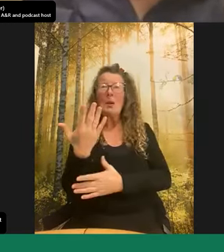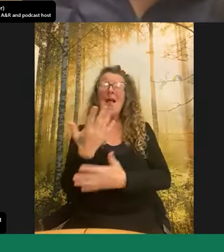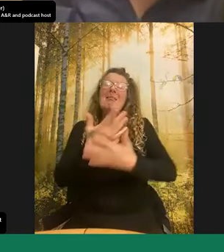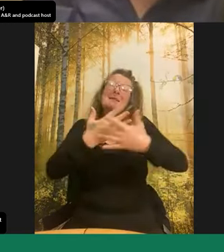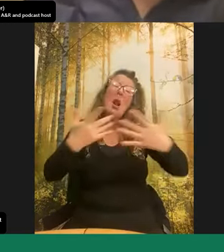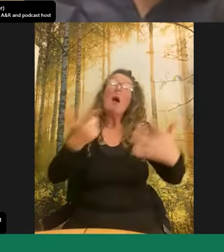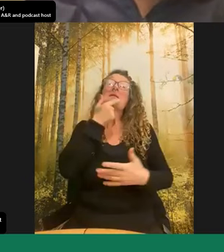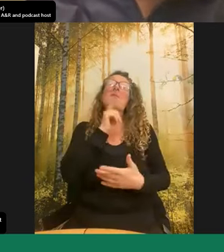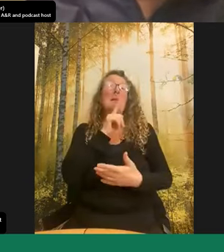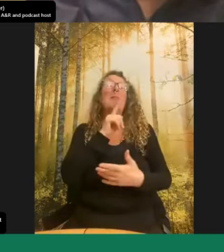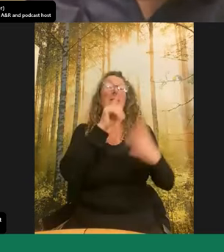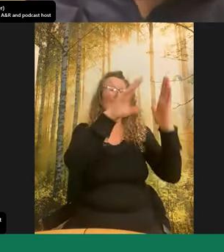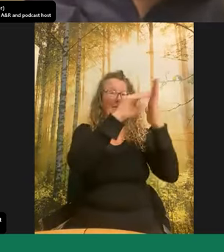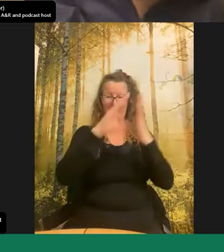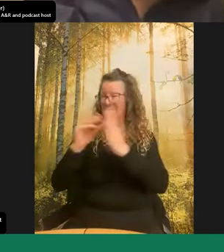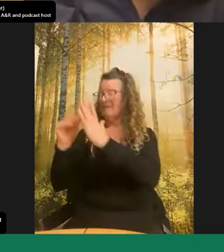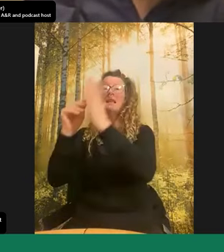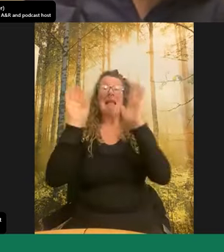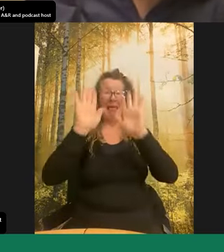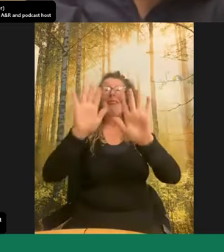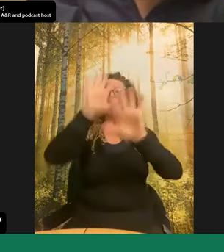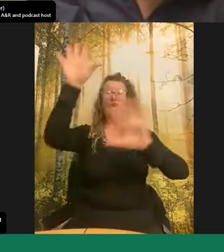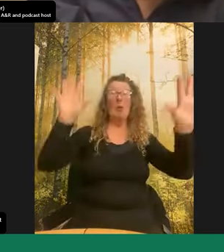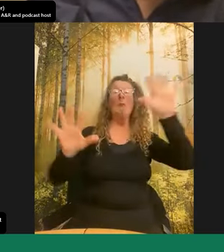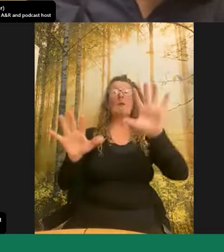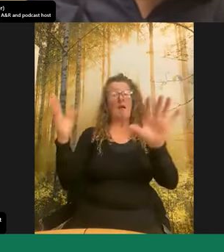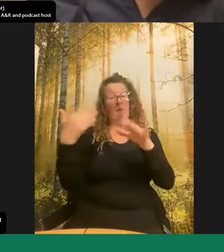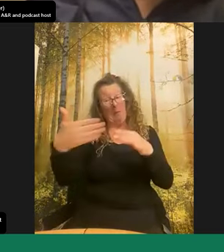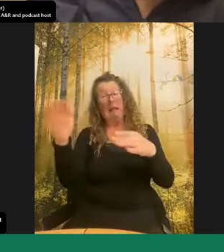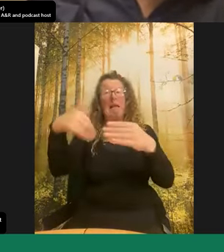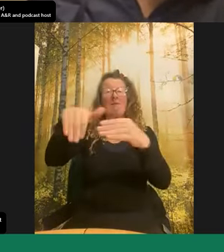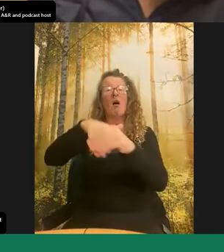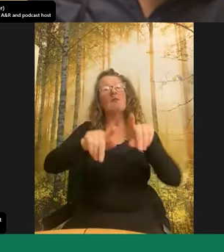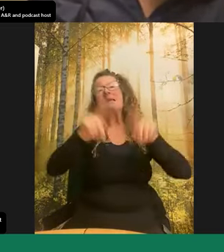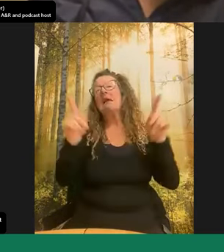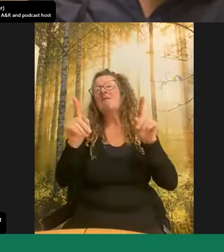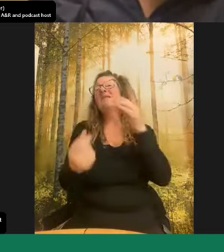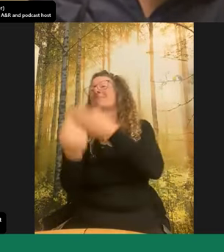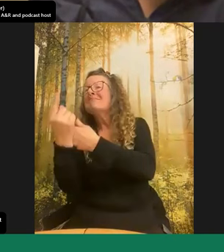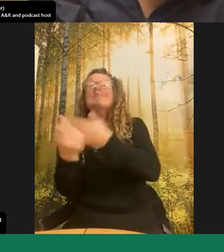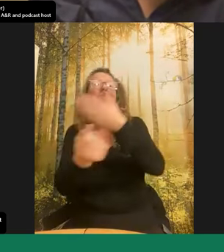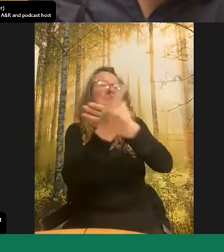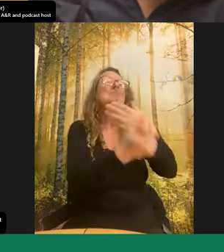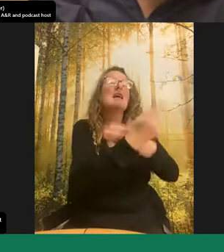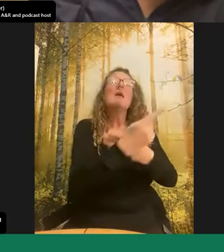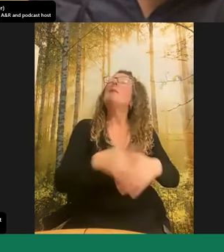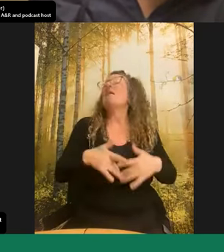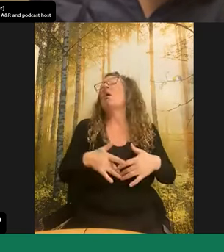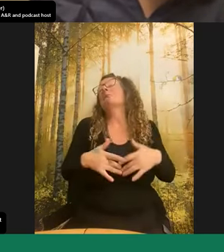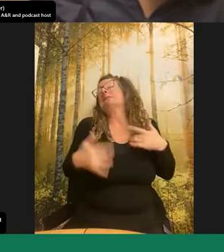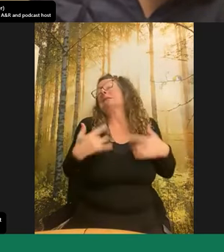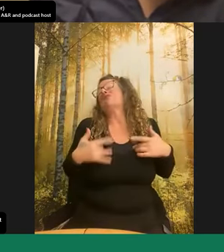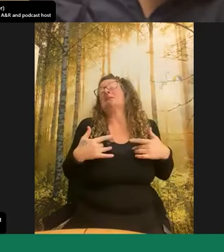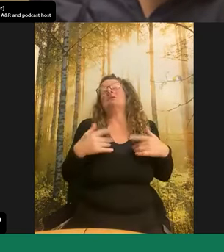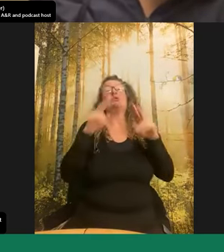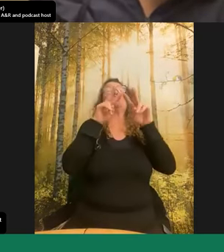done that before with different outcomes. So I just think in that context, it's interesting to look at those posters, and you know, interested in